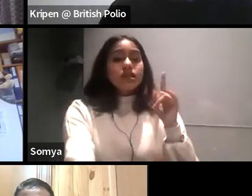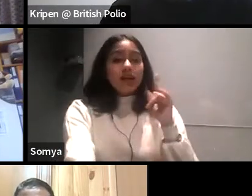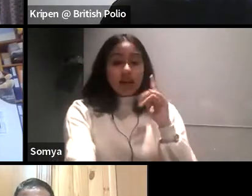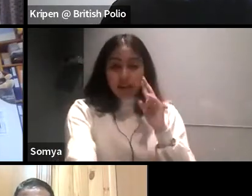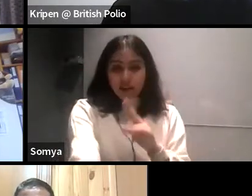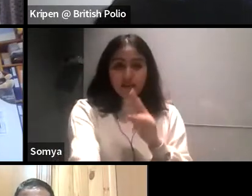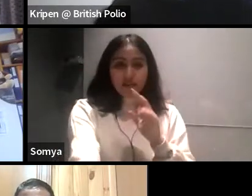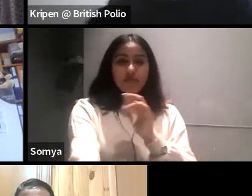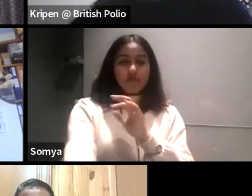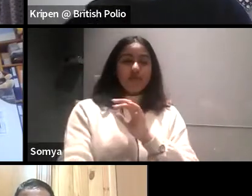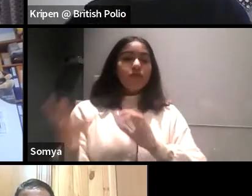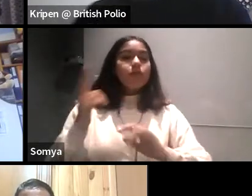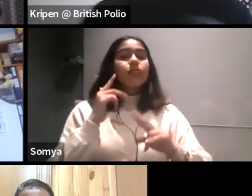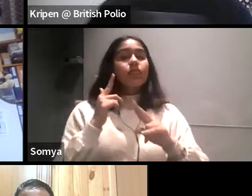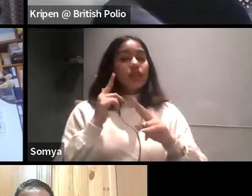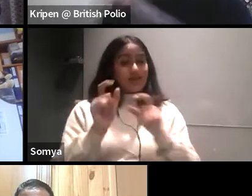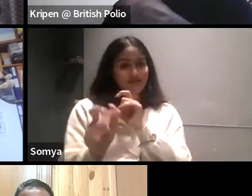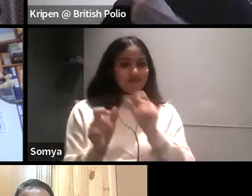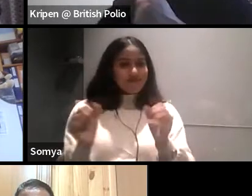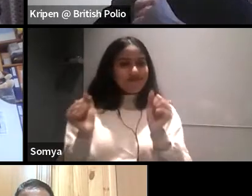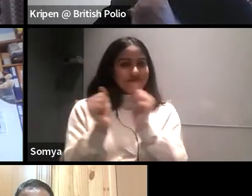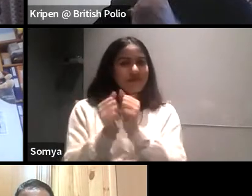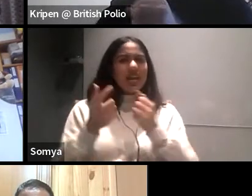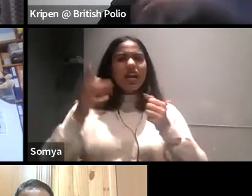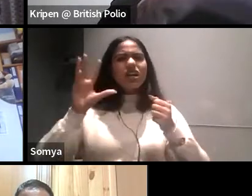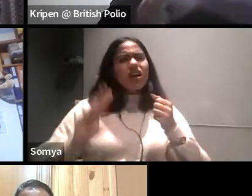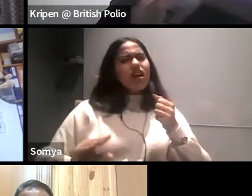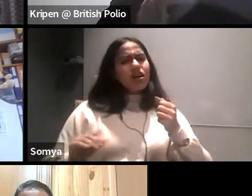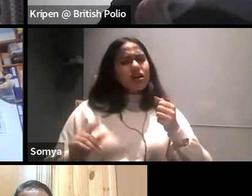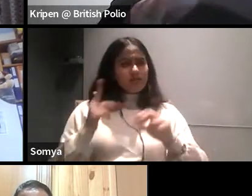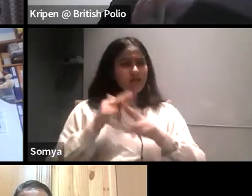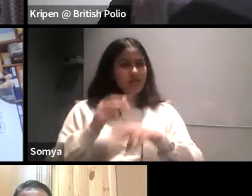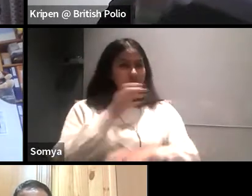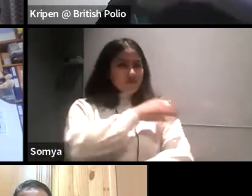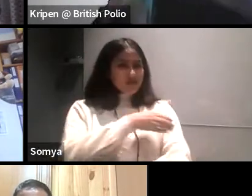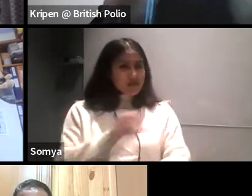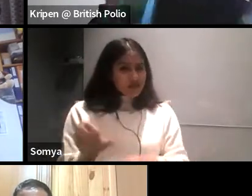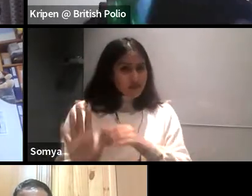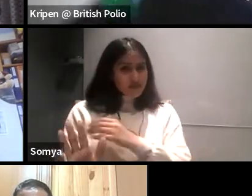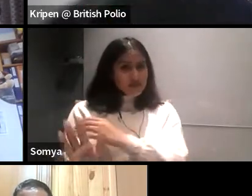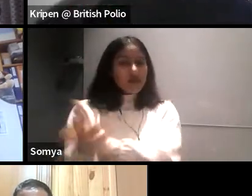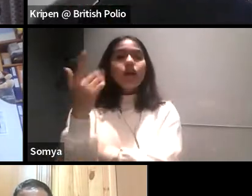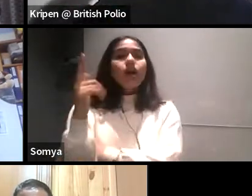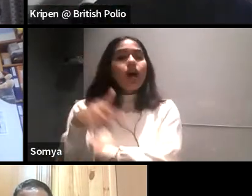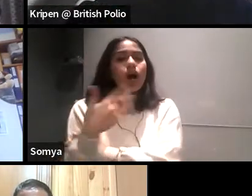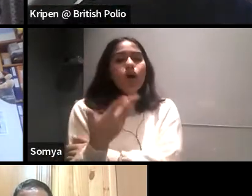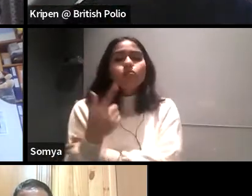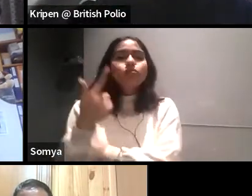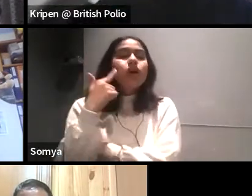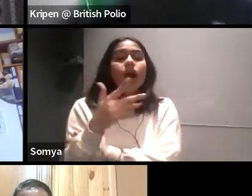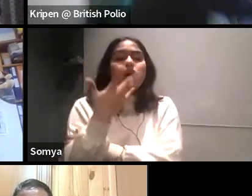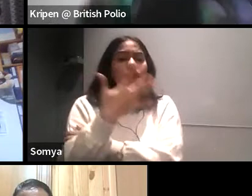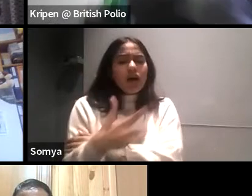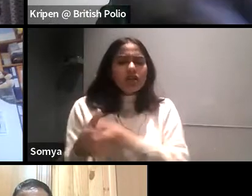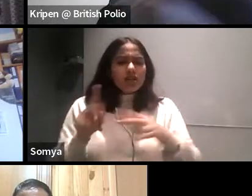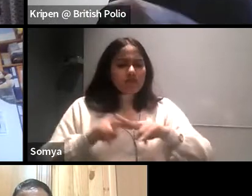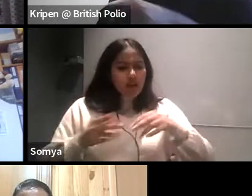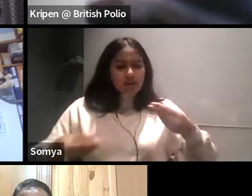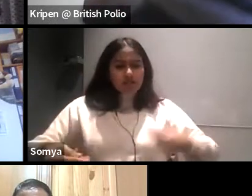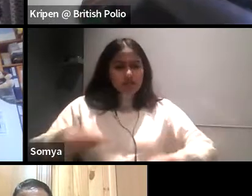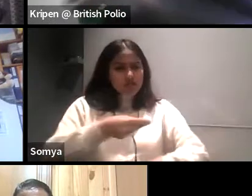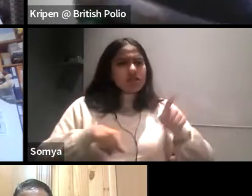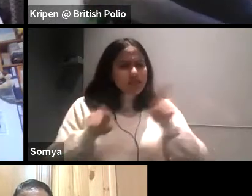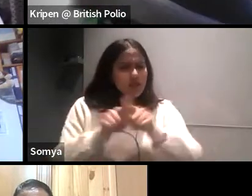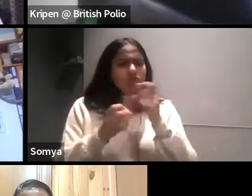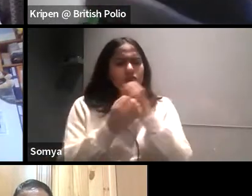is more in the society which is less empowered, in the sense that their financial acumen is not that great. So we find